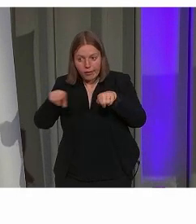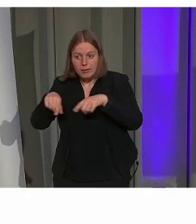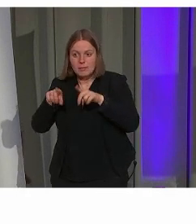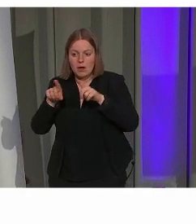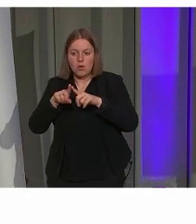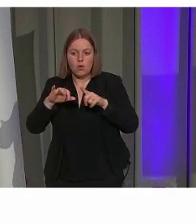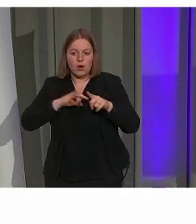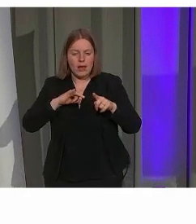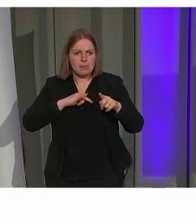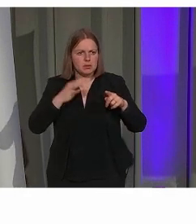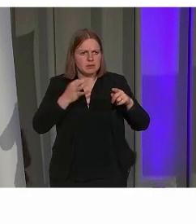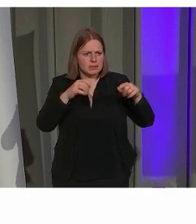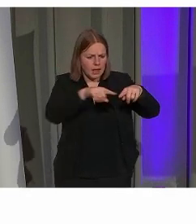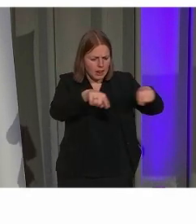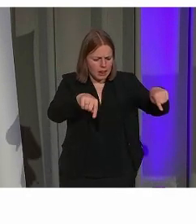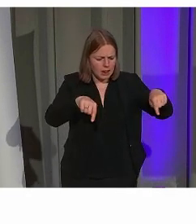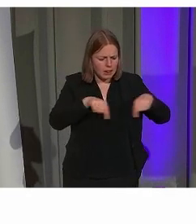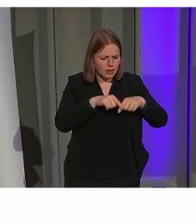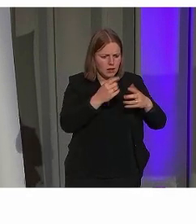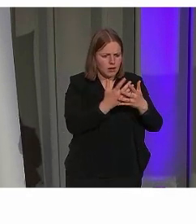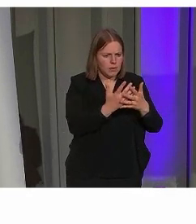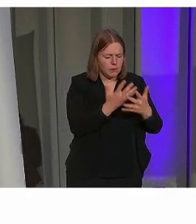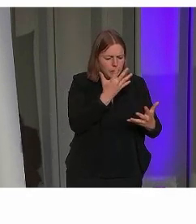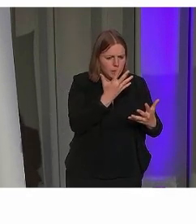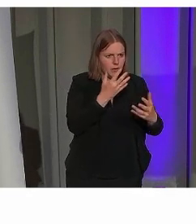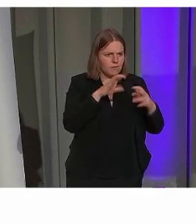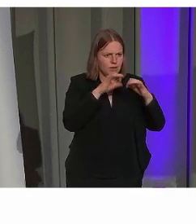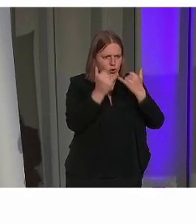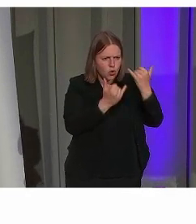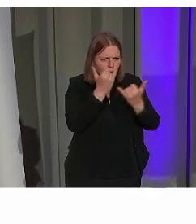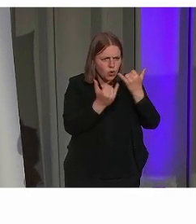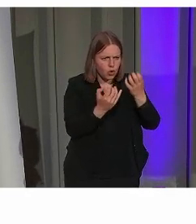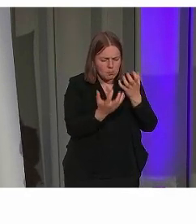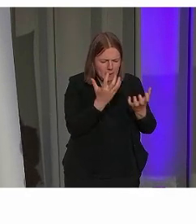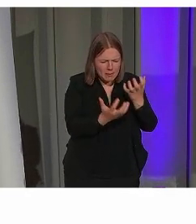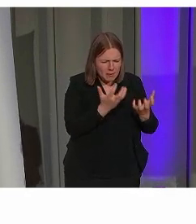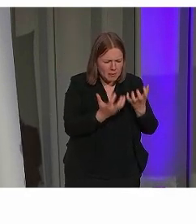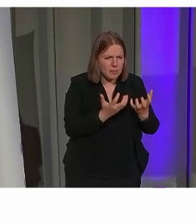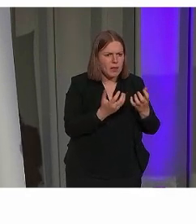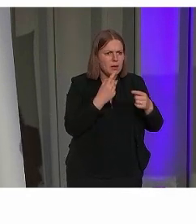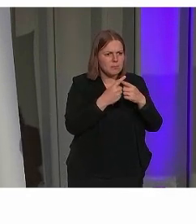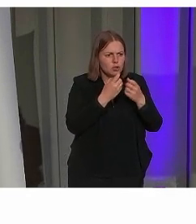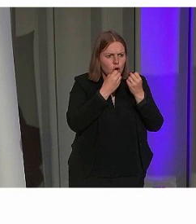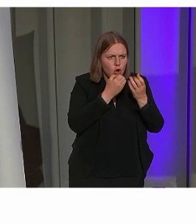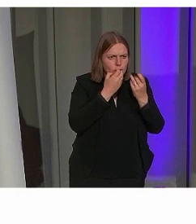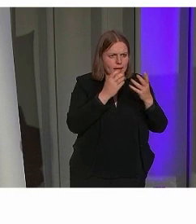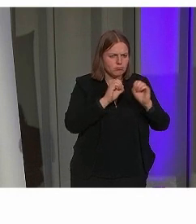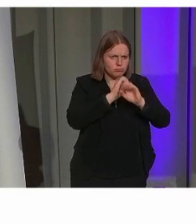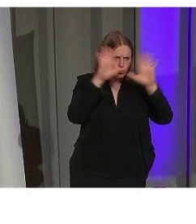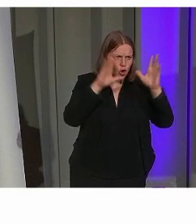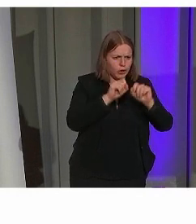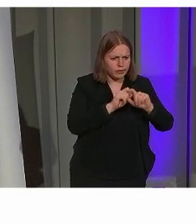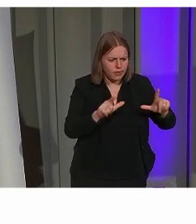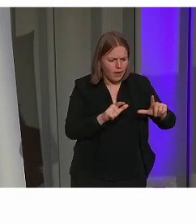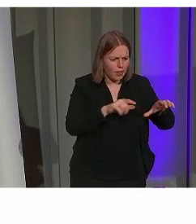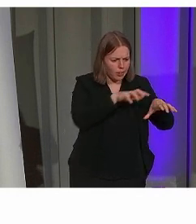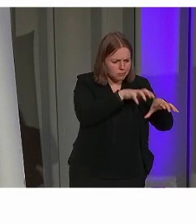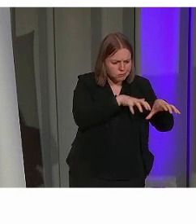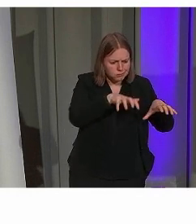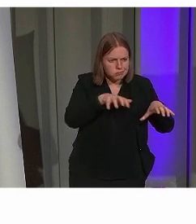a sign with high relief, color contrast, and explanation in clear language is